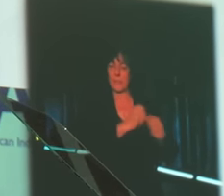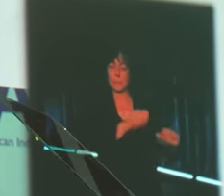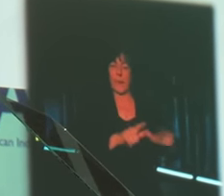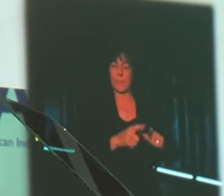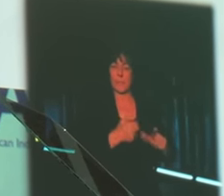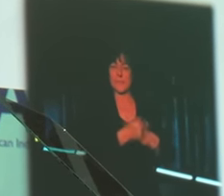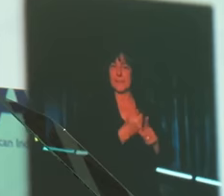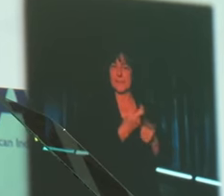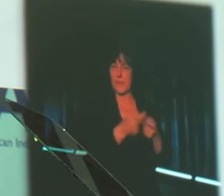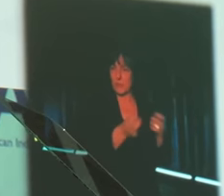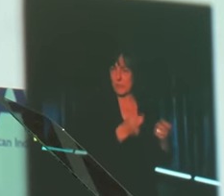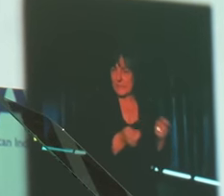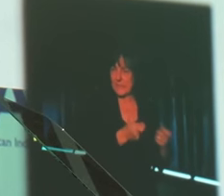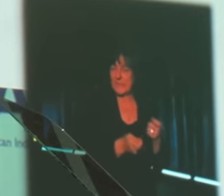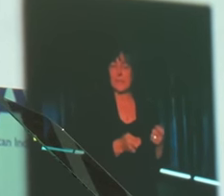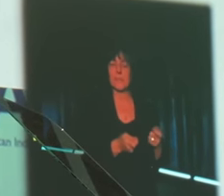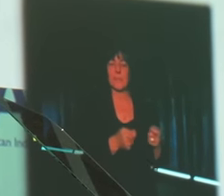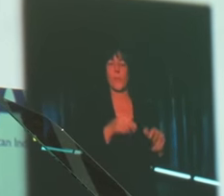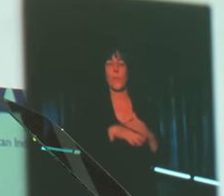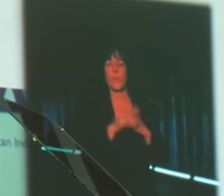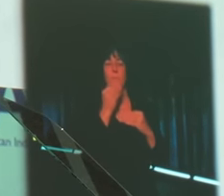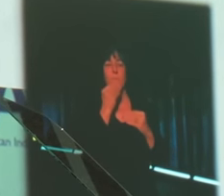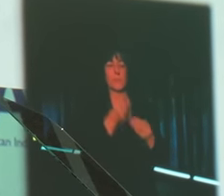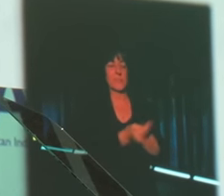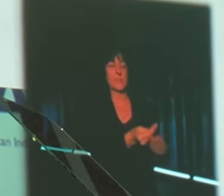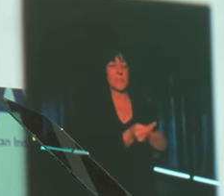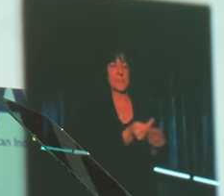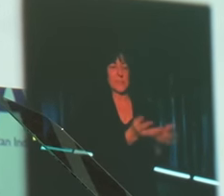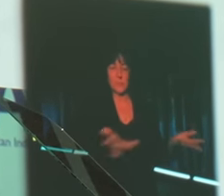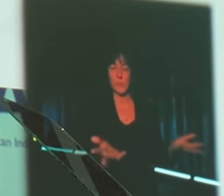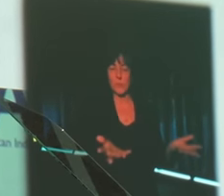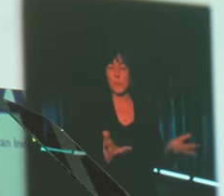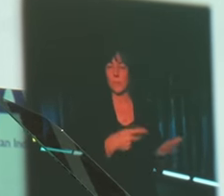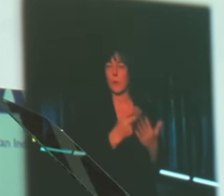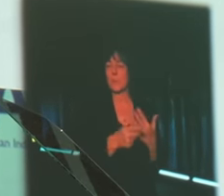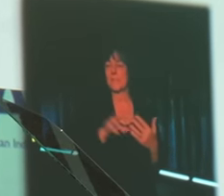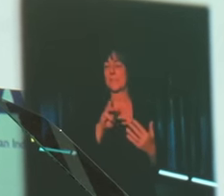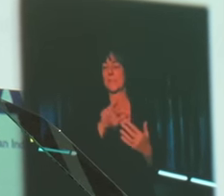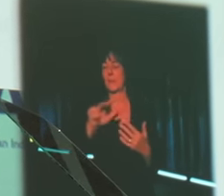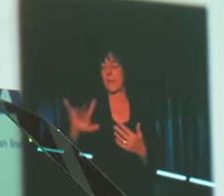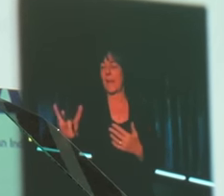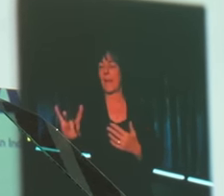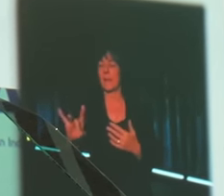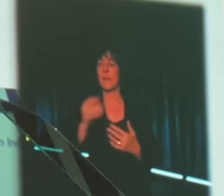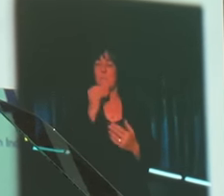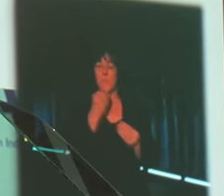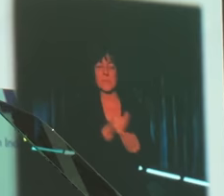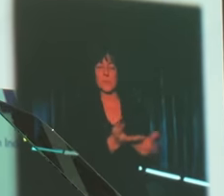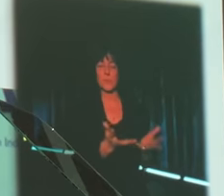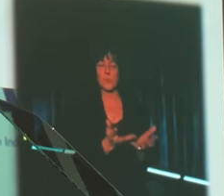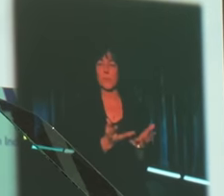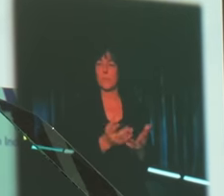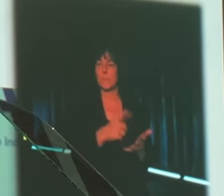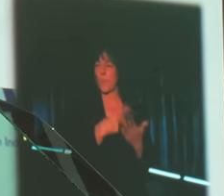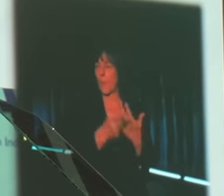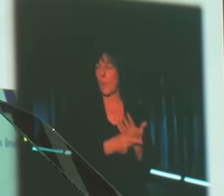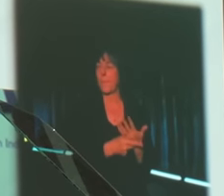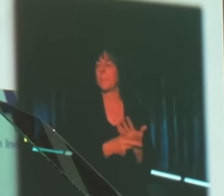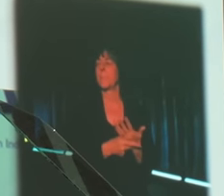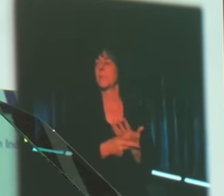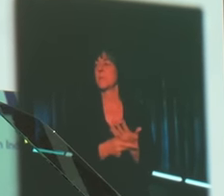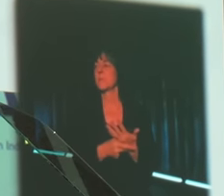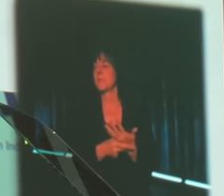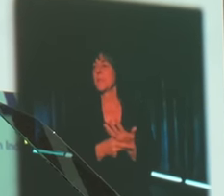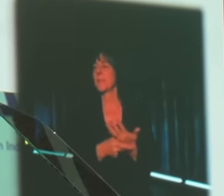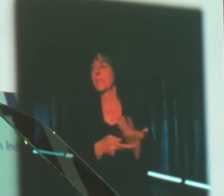sovereignty through the food distribution program, so the 638 food distribution program,